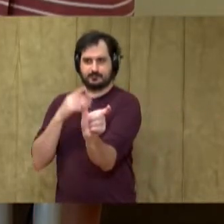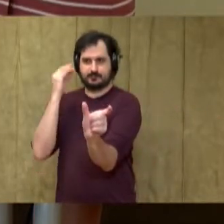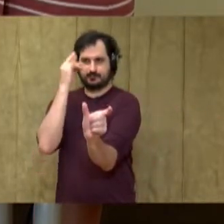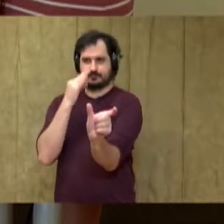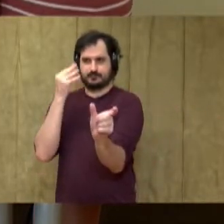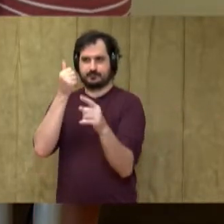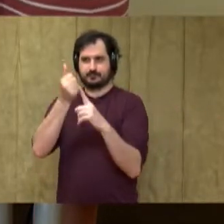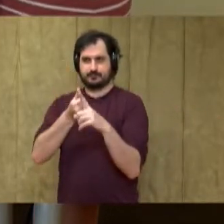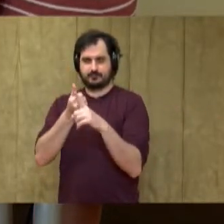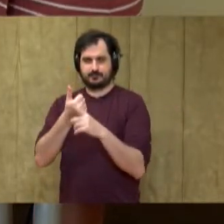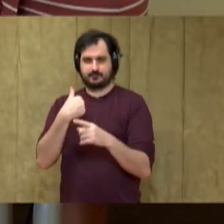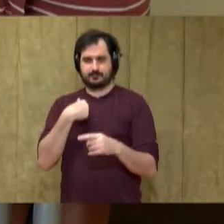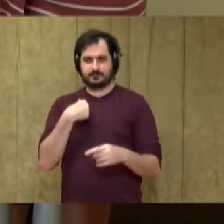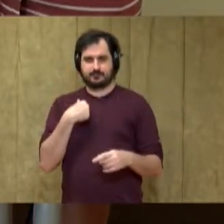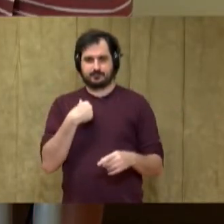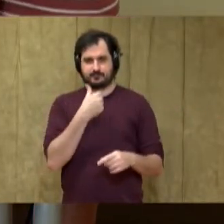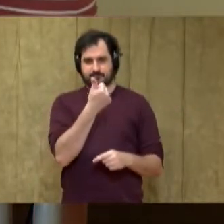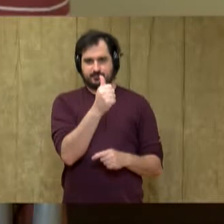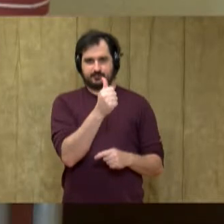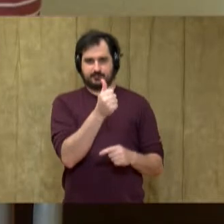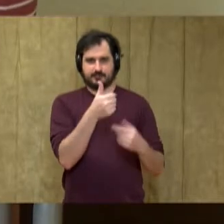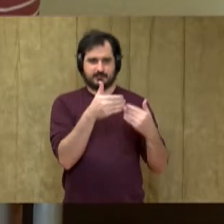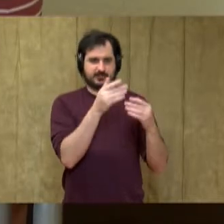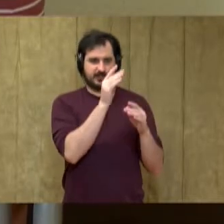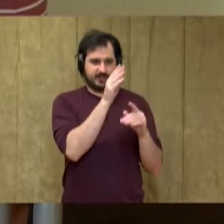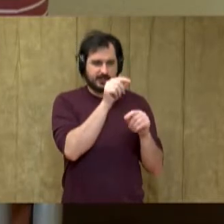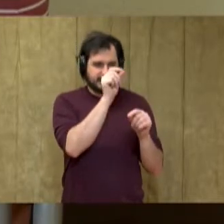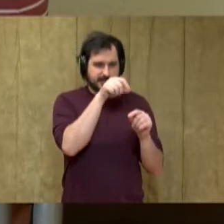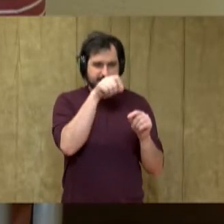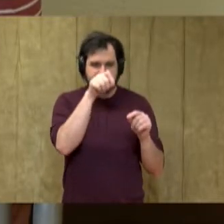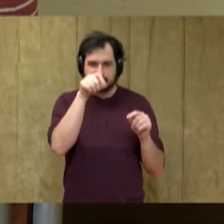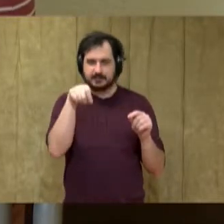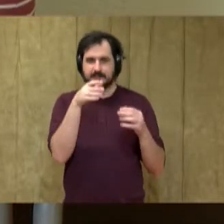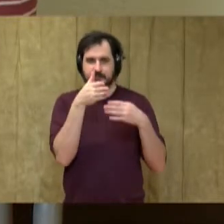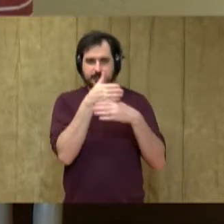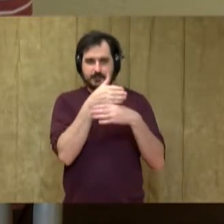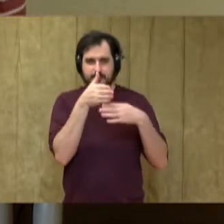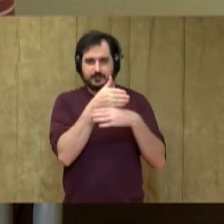have 35 hundredths, I know that